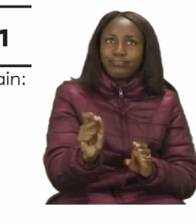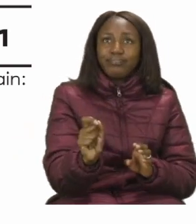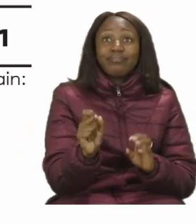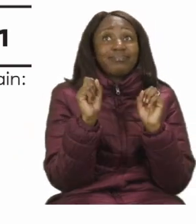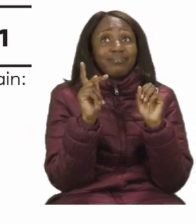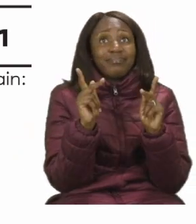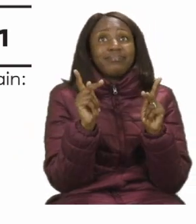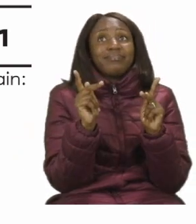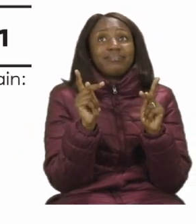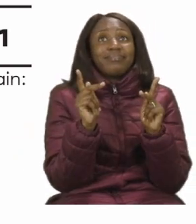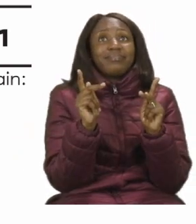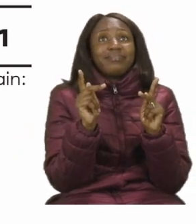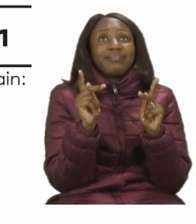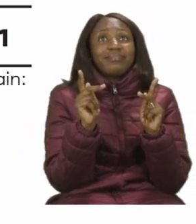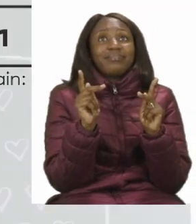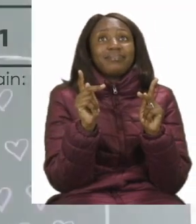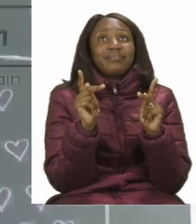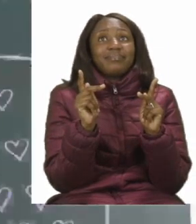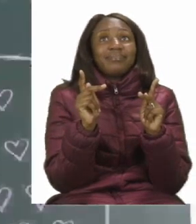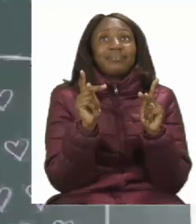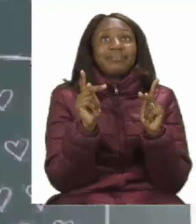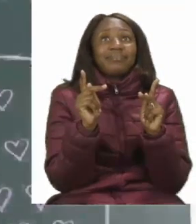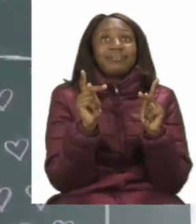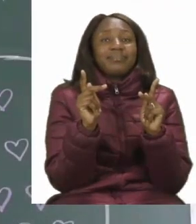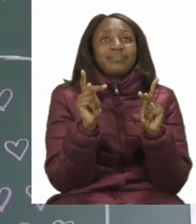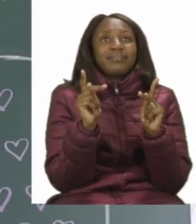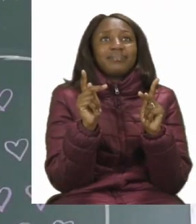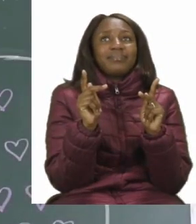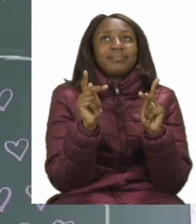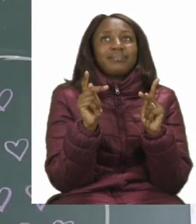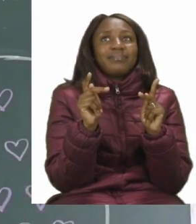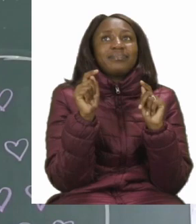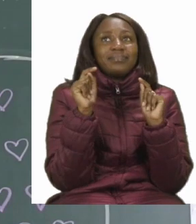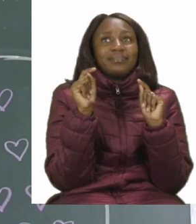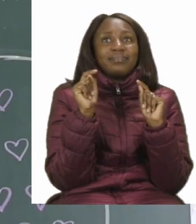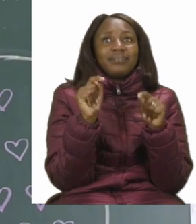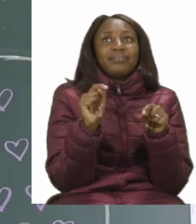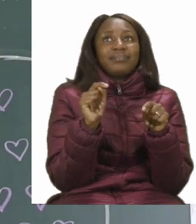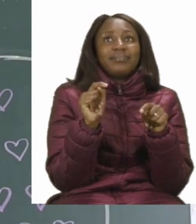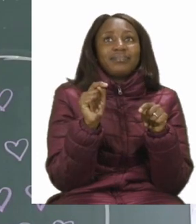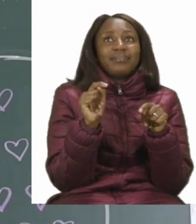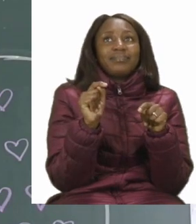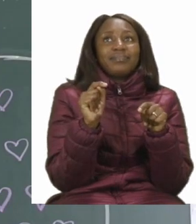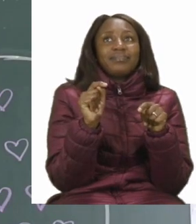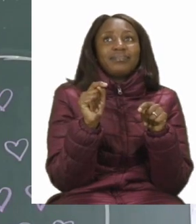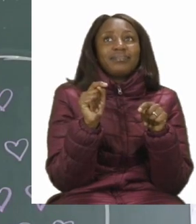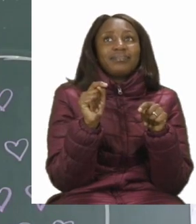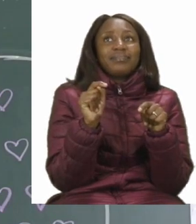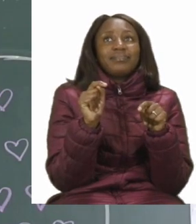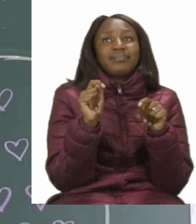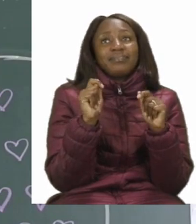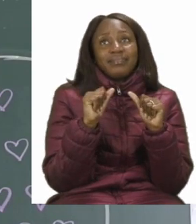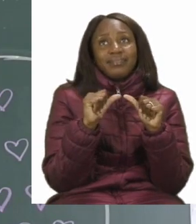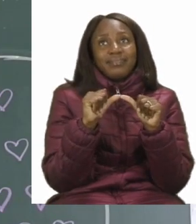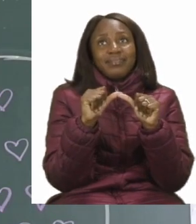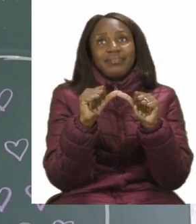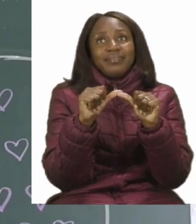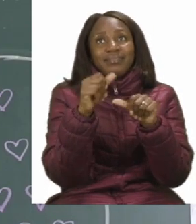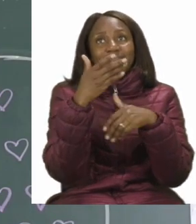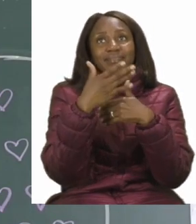Okay, now you can go ahead and complete the activity. I will see you shortly after this ad